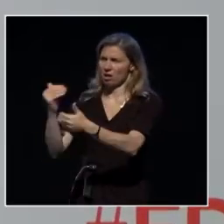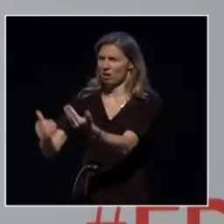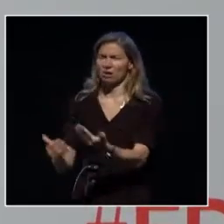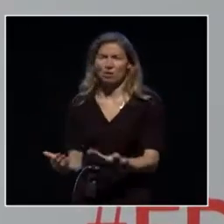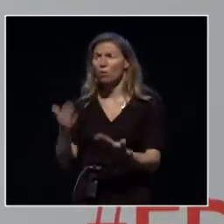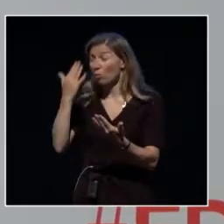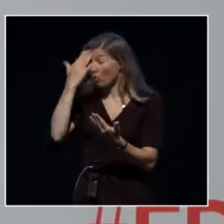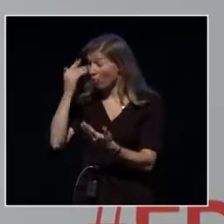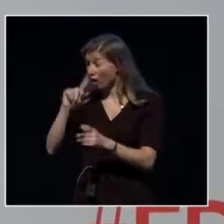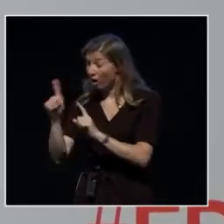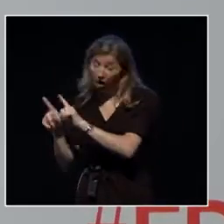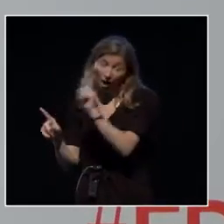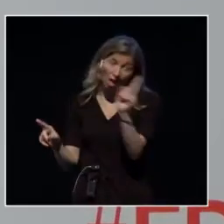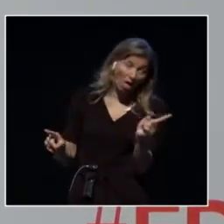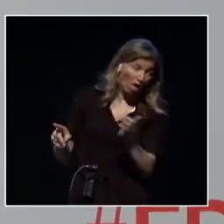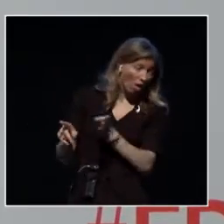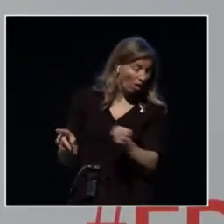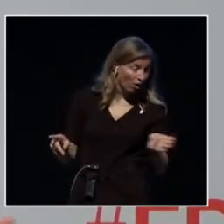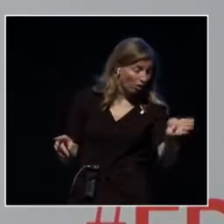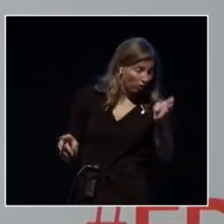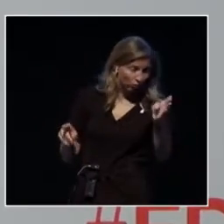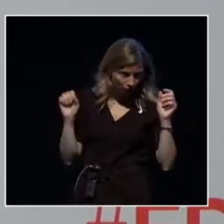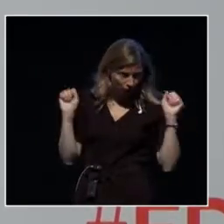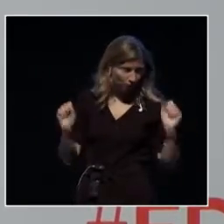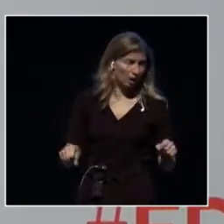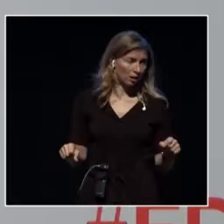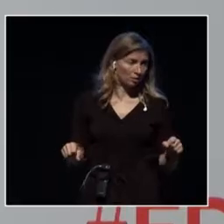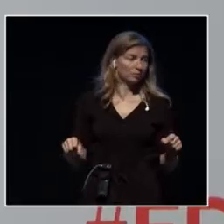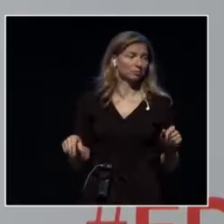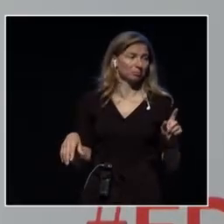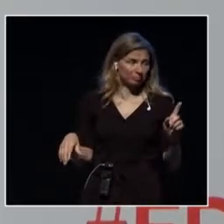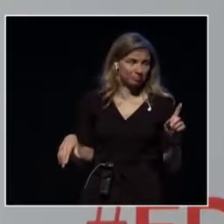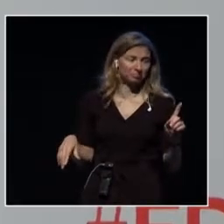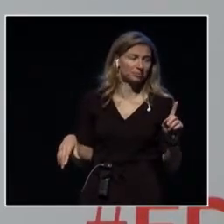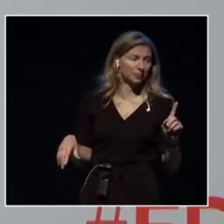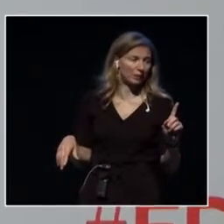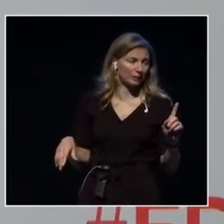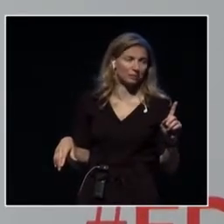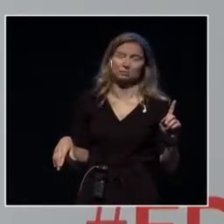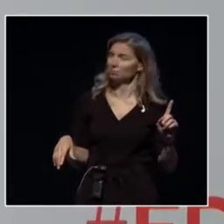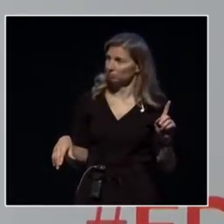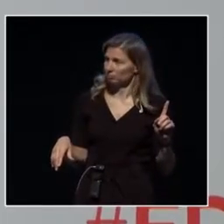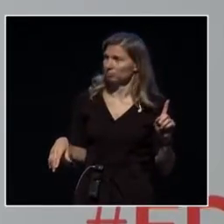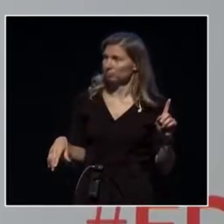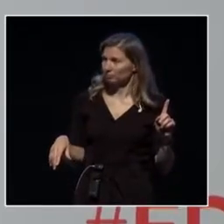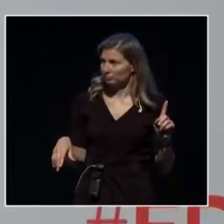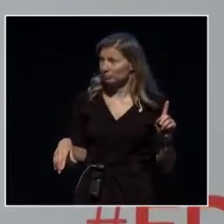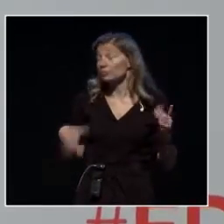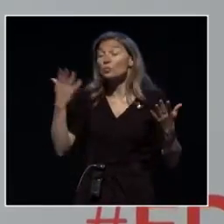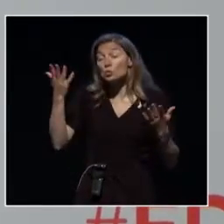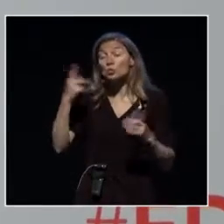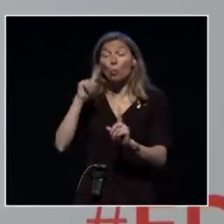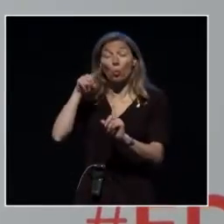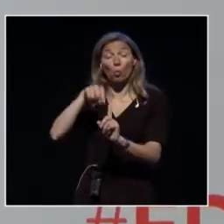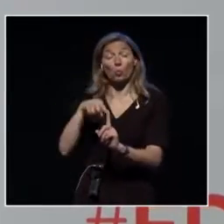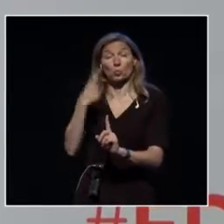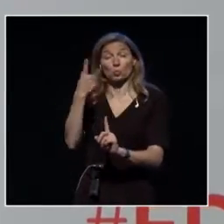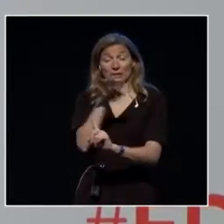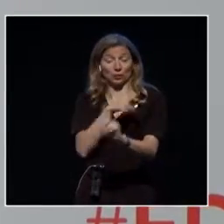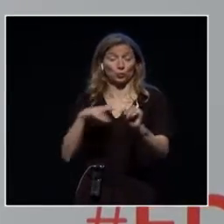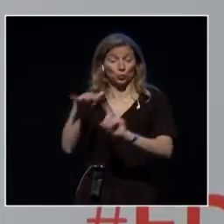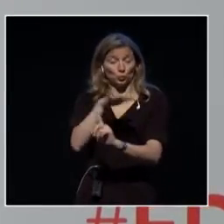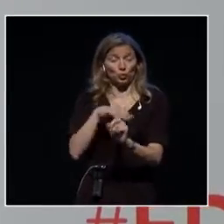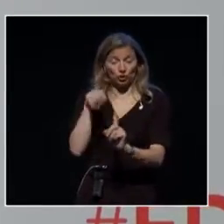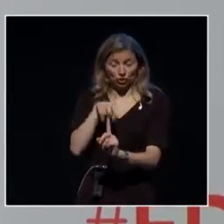way. So we're keeping raising that these are the barriers which pushed all the conditionalities into a situation where the